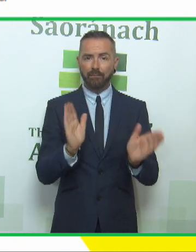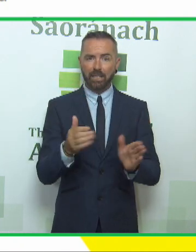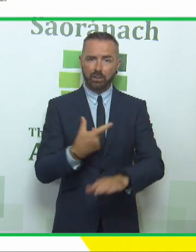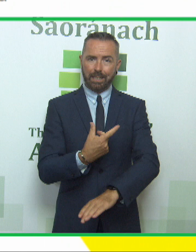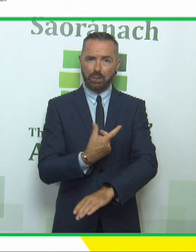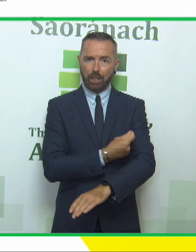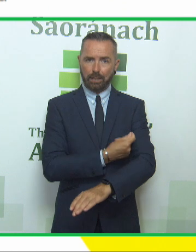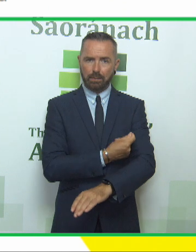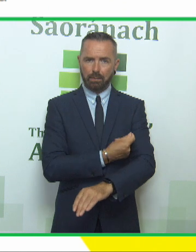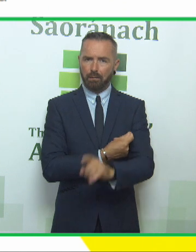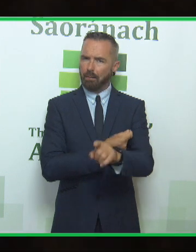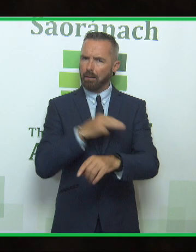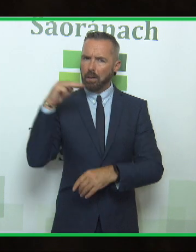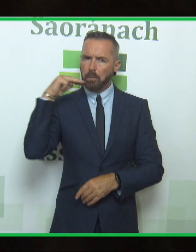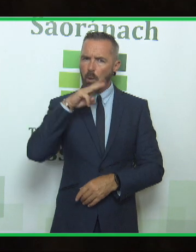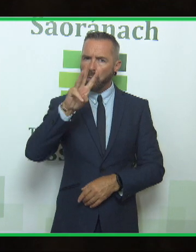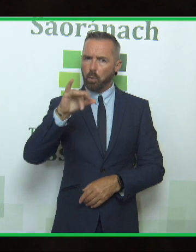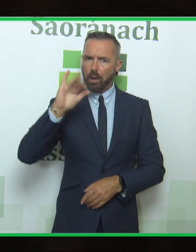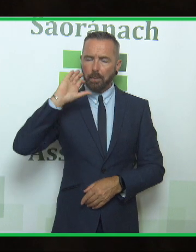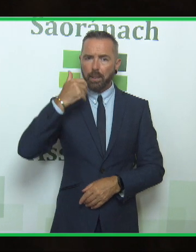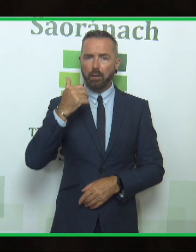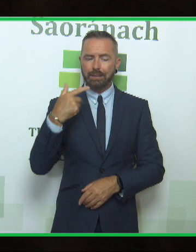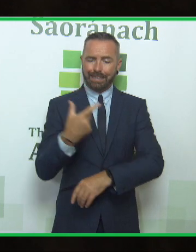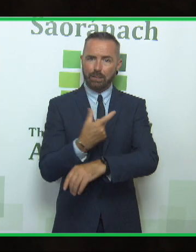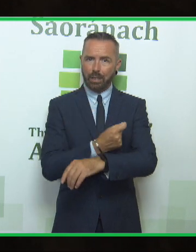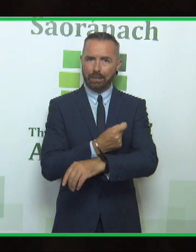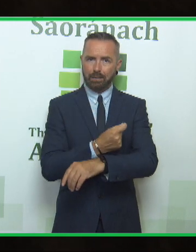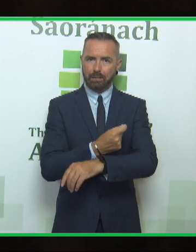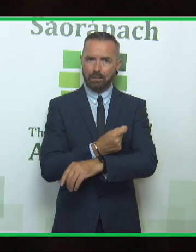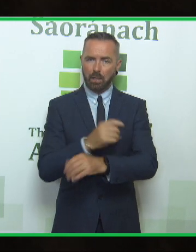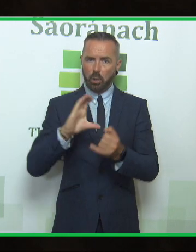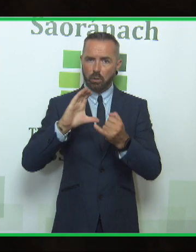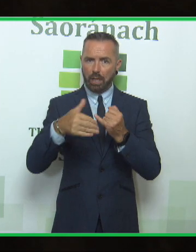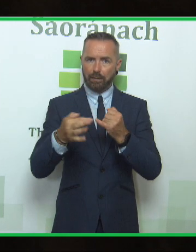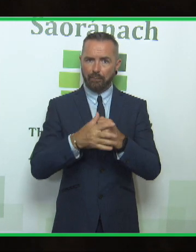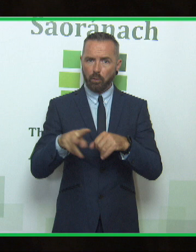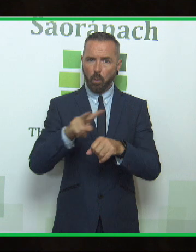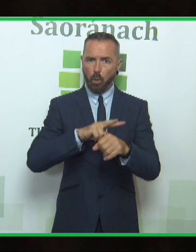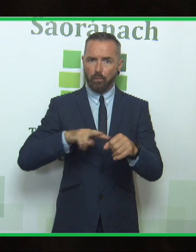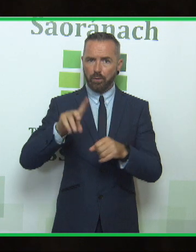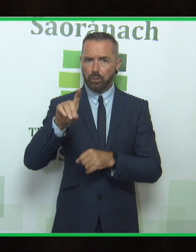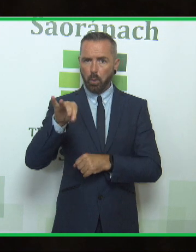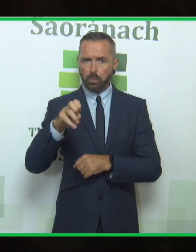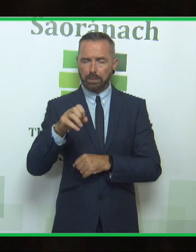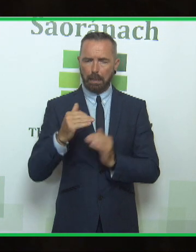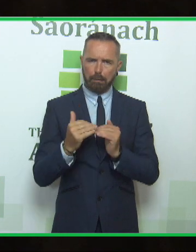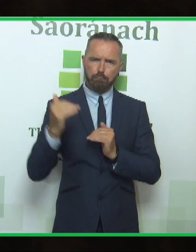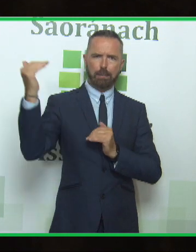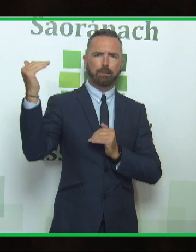because injecting drug use increases a person's risk of overdose and increases their risk